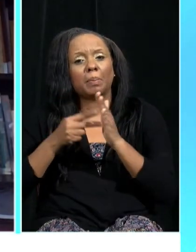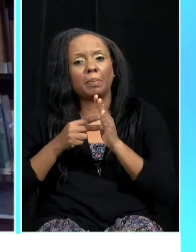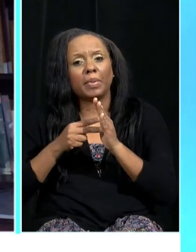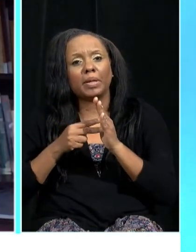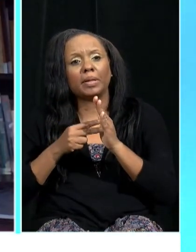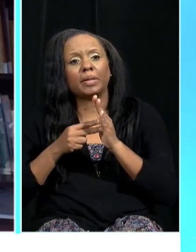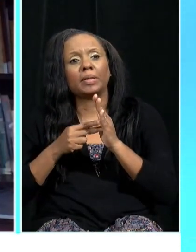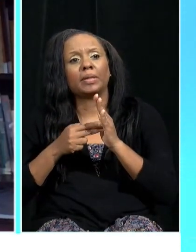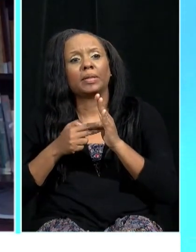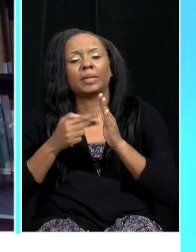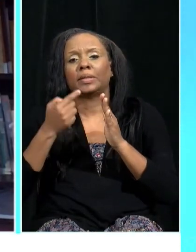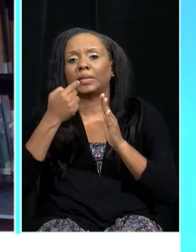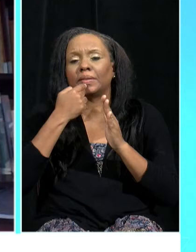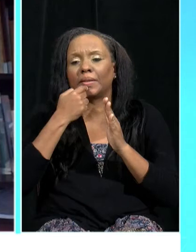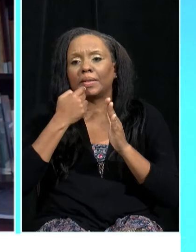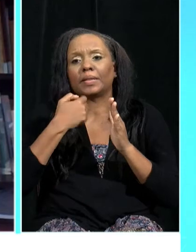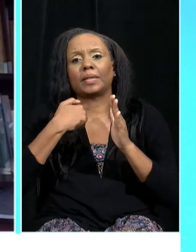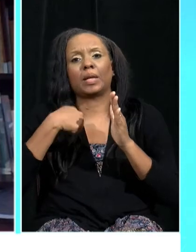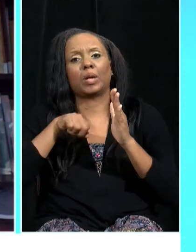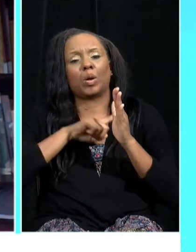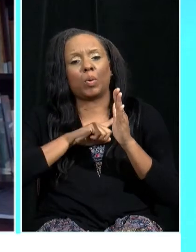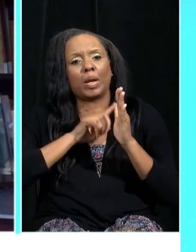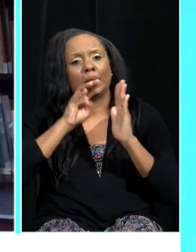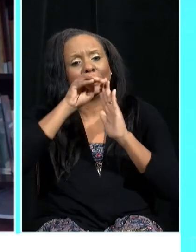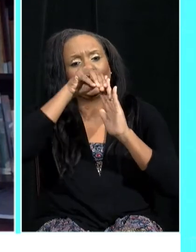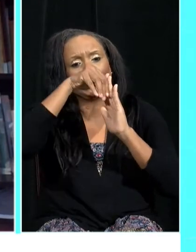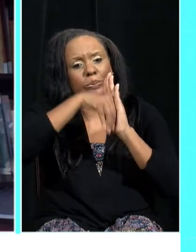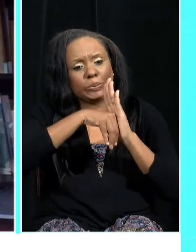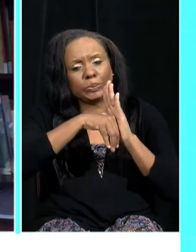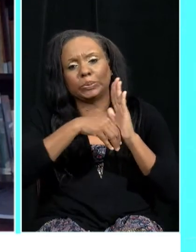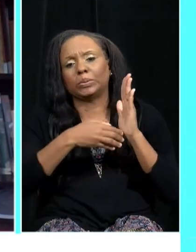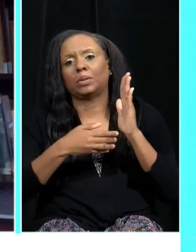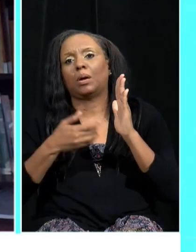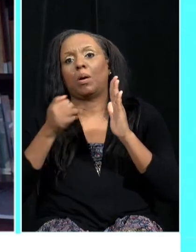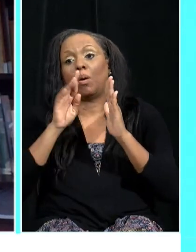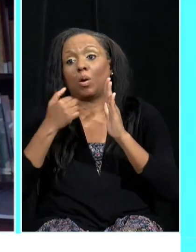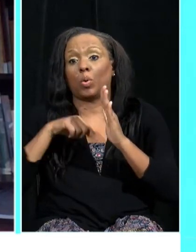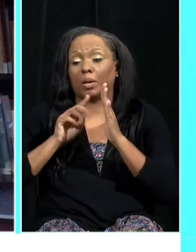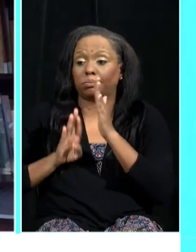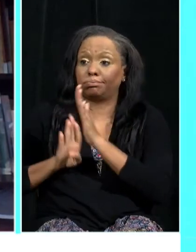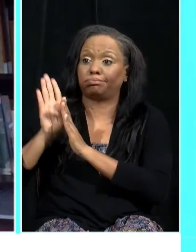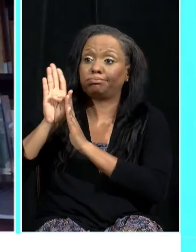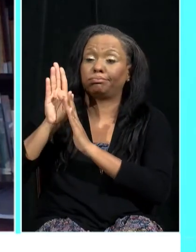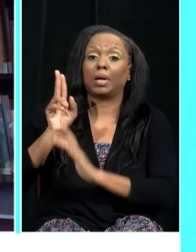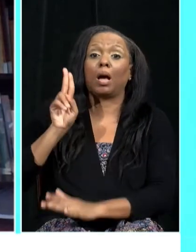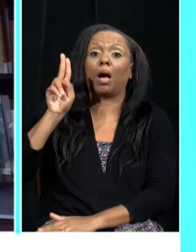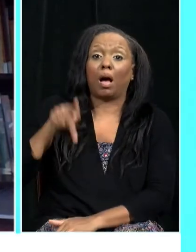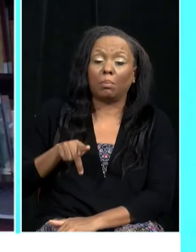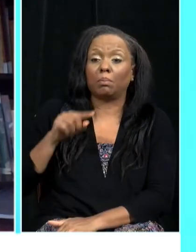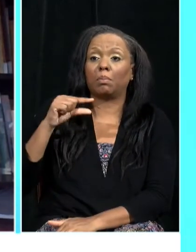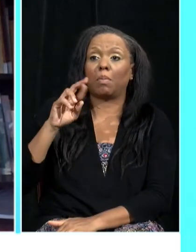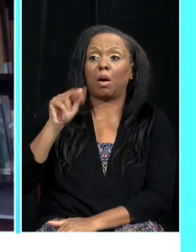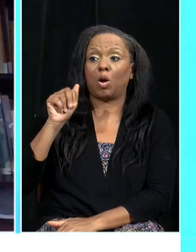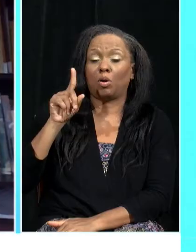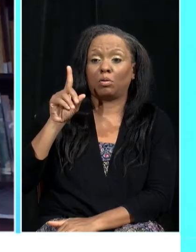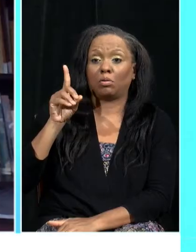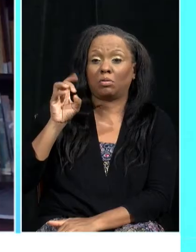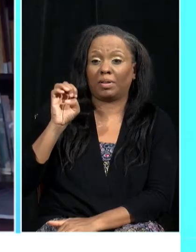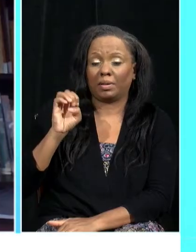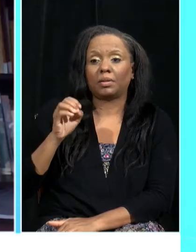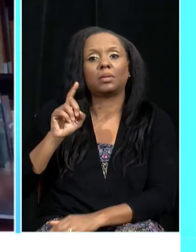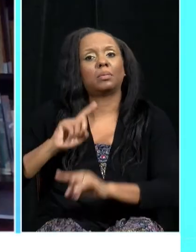led growth in Barbados, because the reality is that the government's fiscal space is relatively